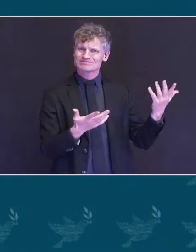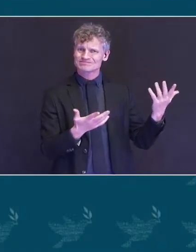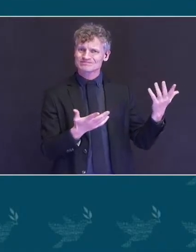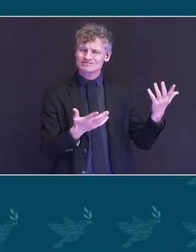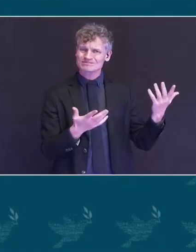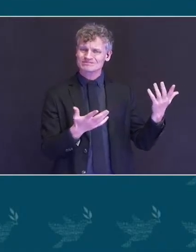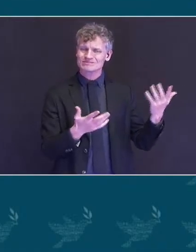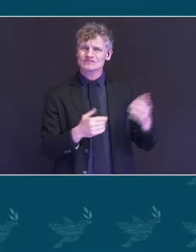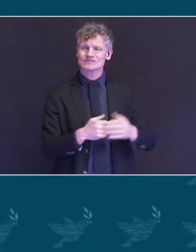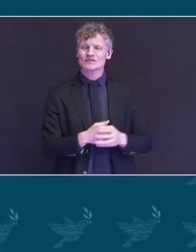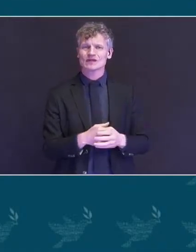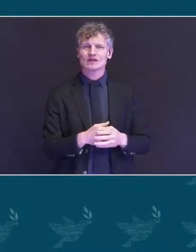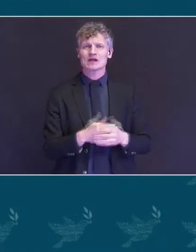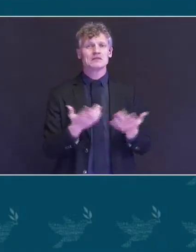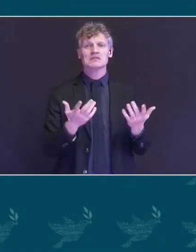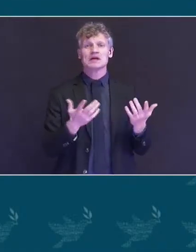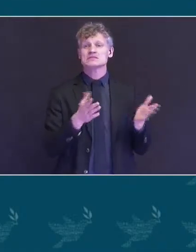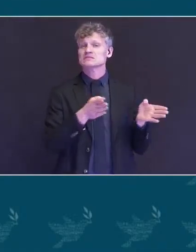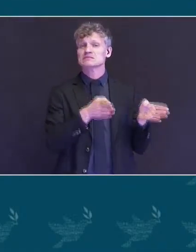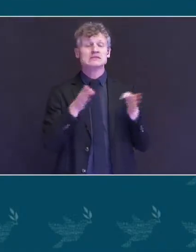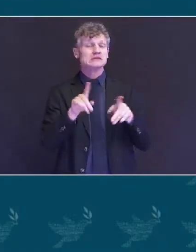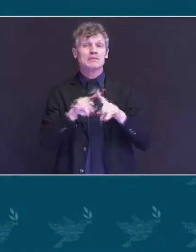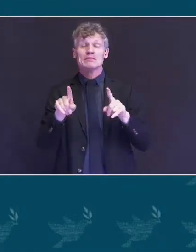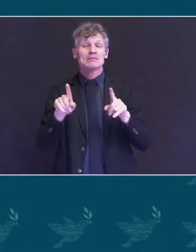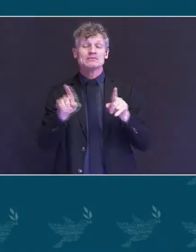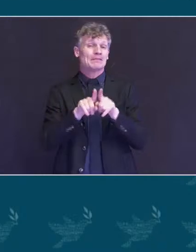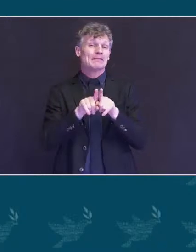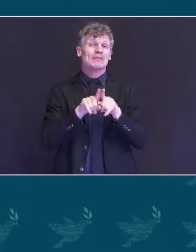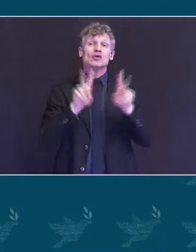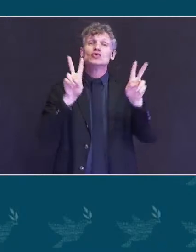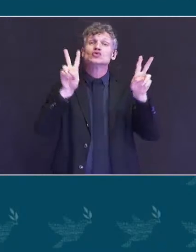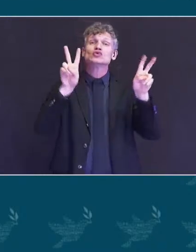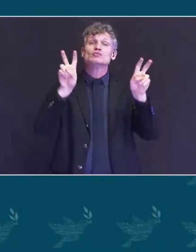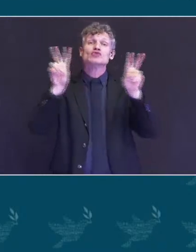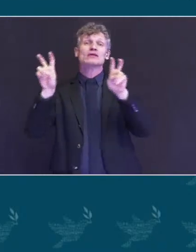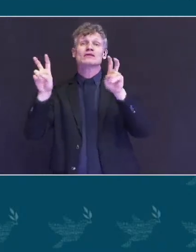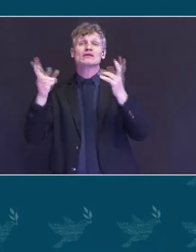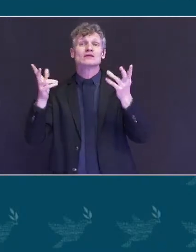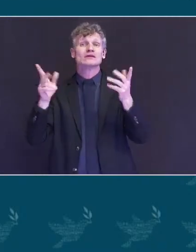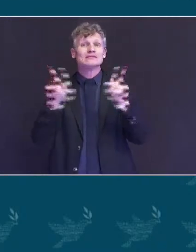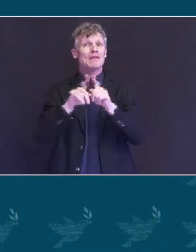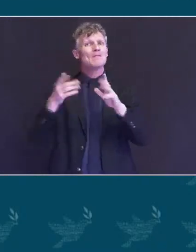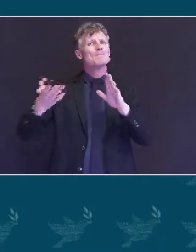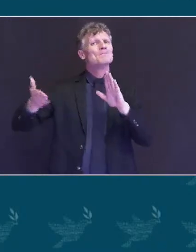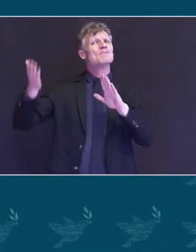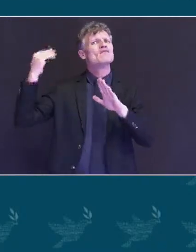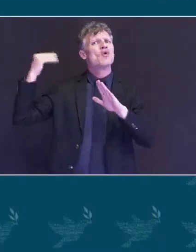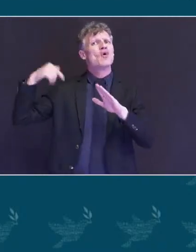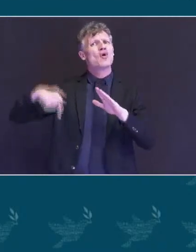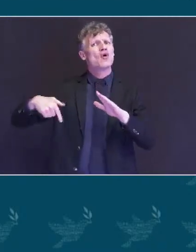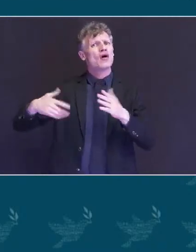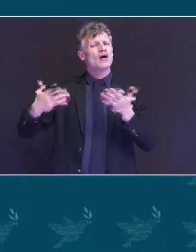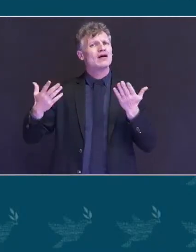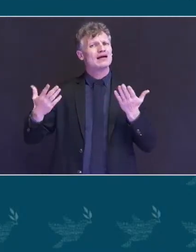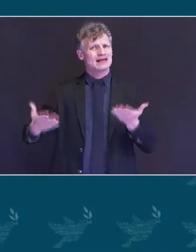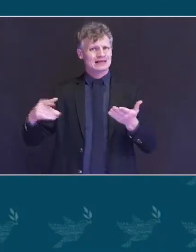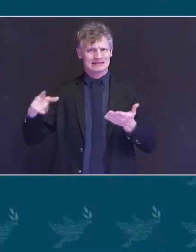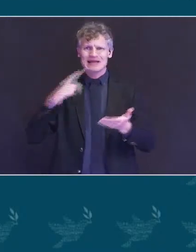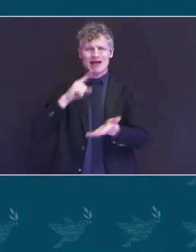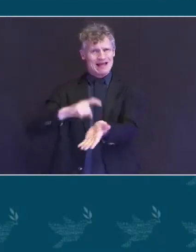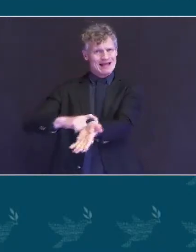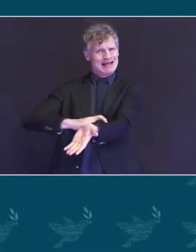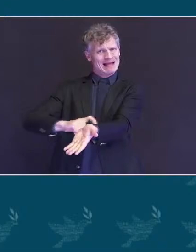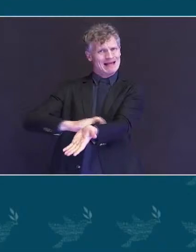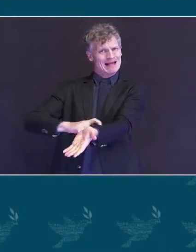then the subject matter. We've talked about indigenous knowledge earlier, and in creative and